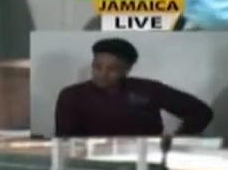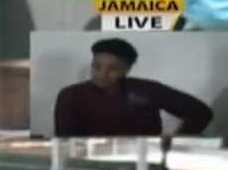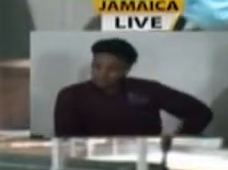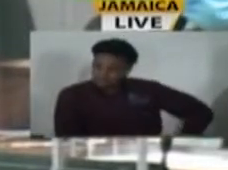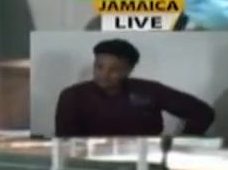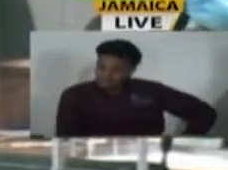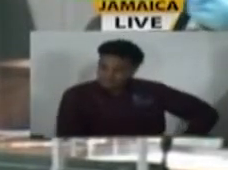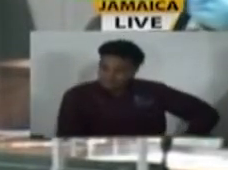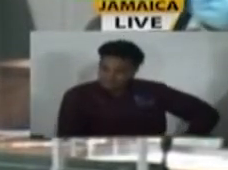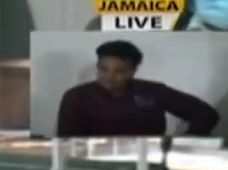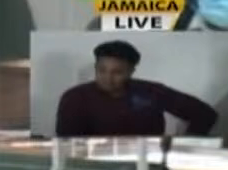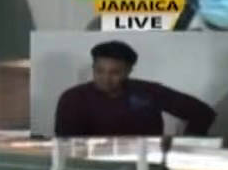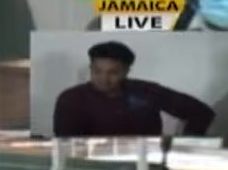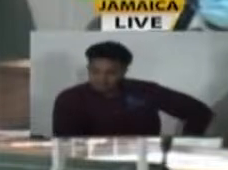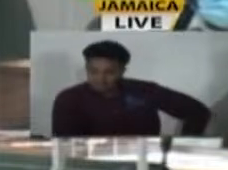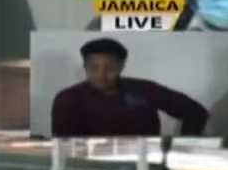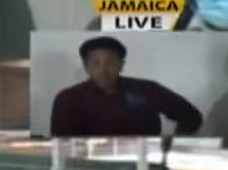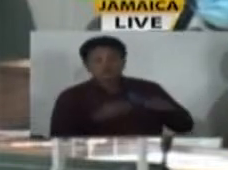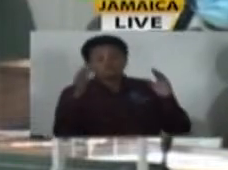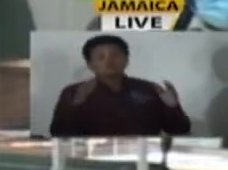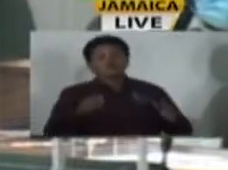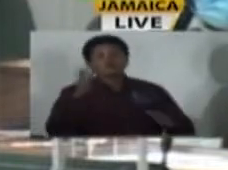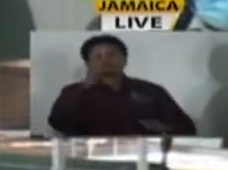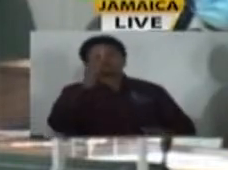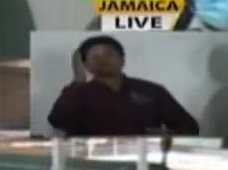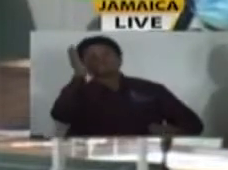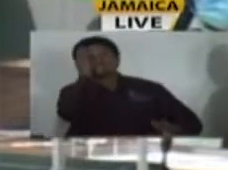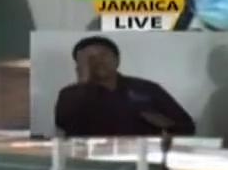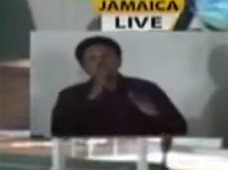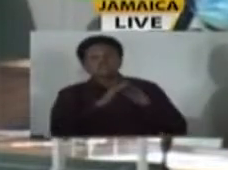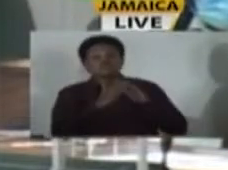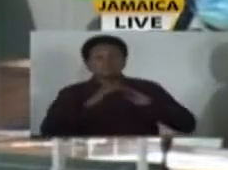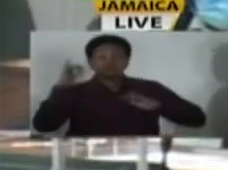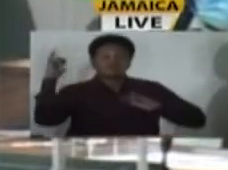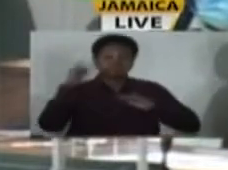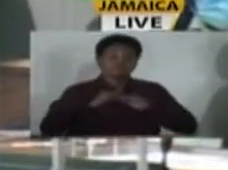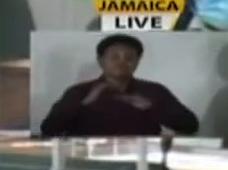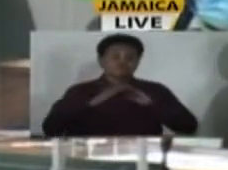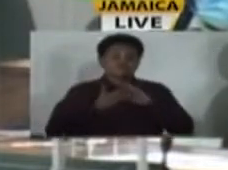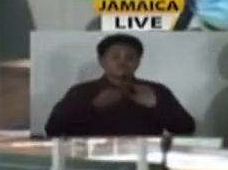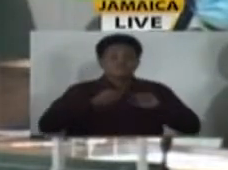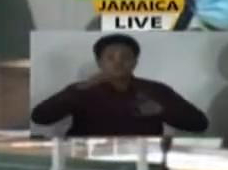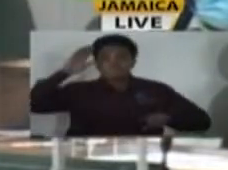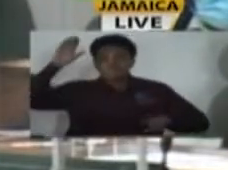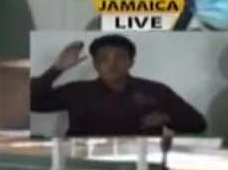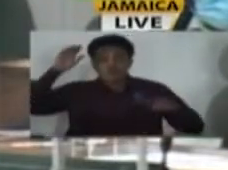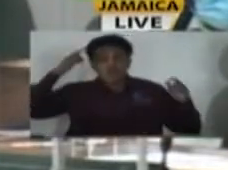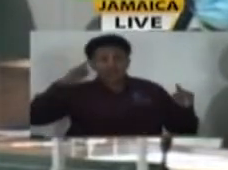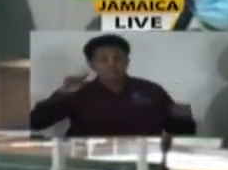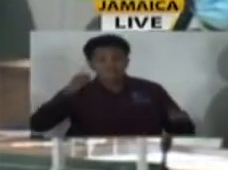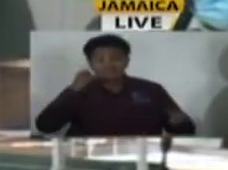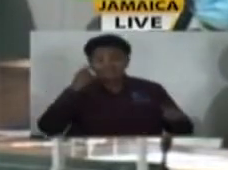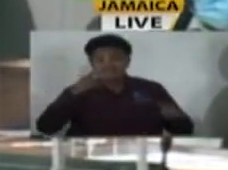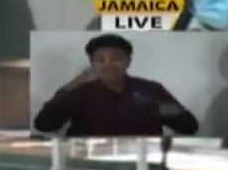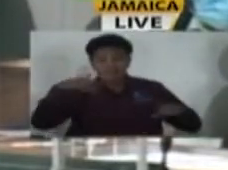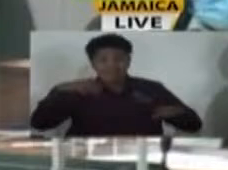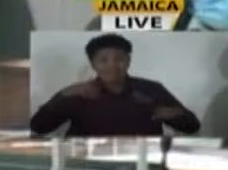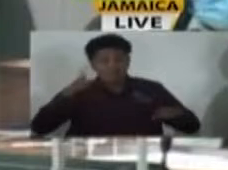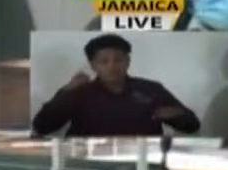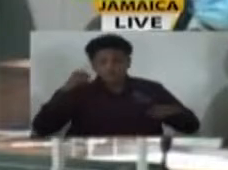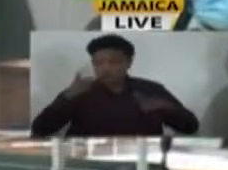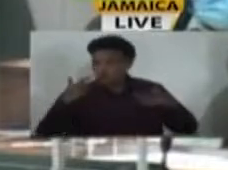persons who normally reside in Jamaica and on returning to the island from overseas fail or